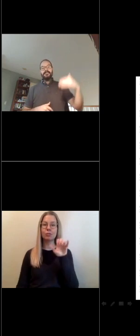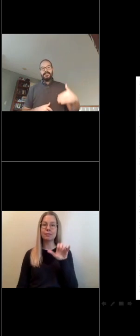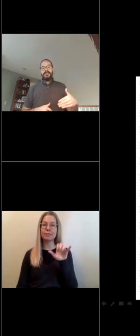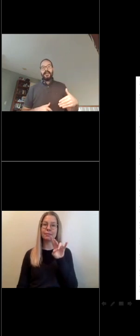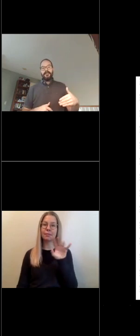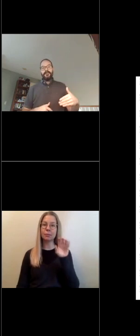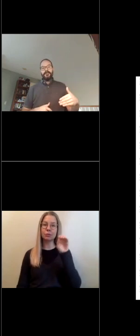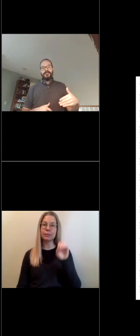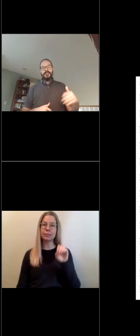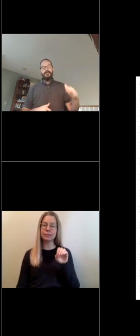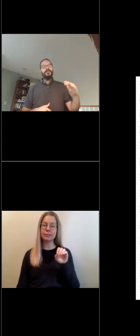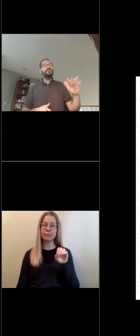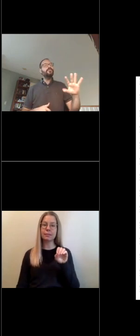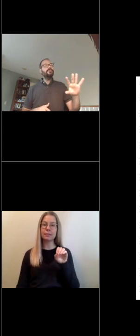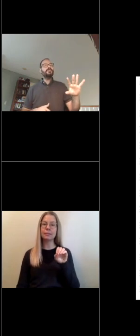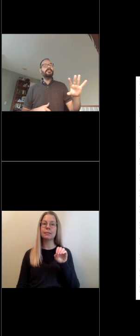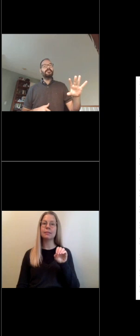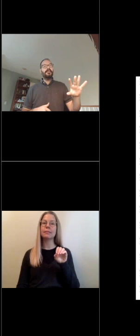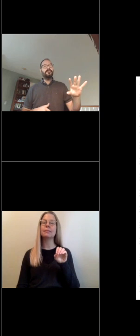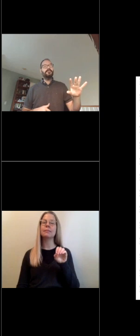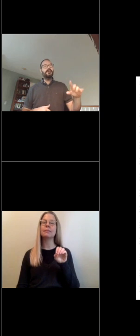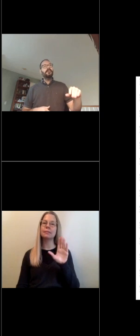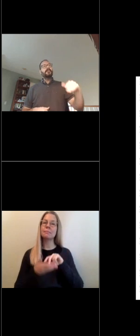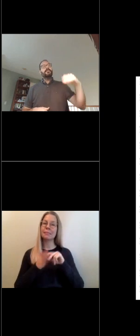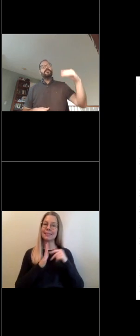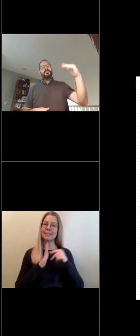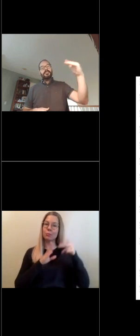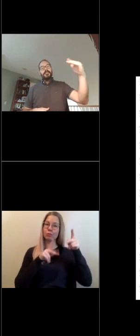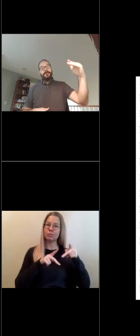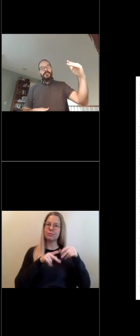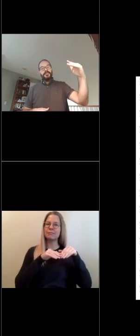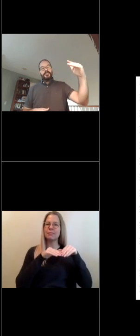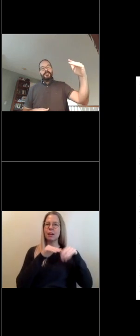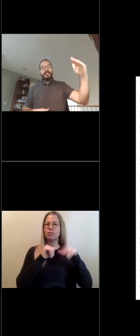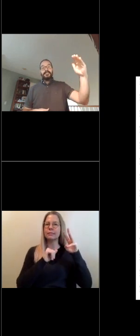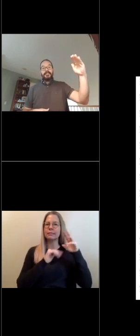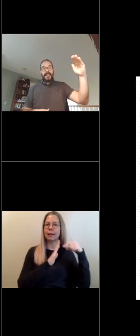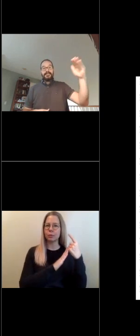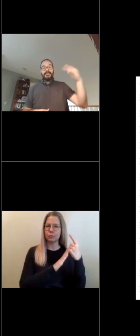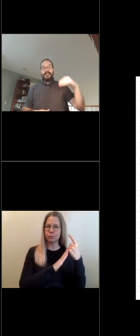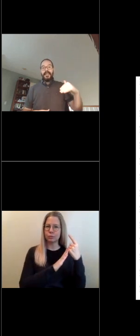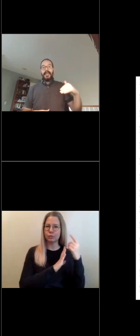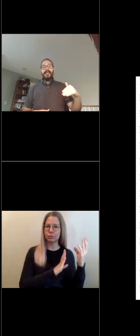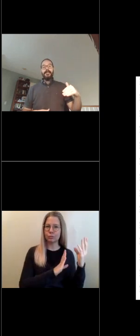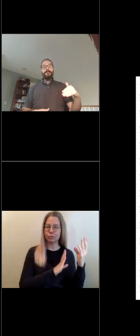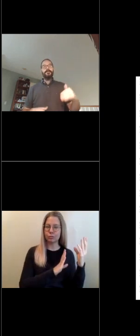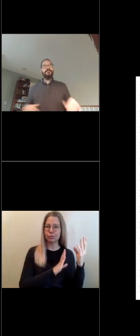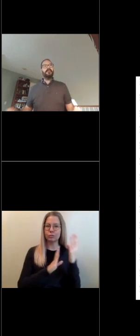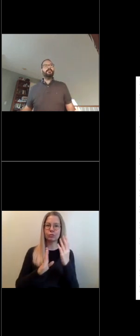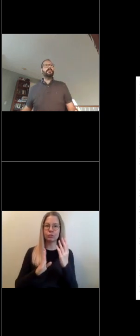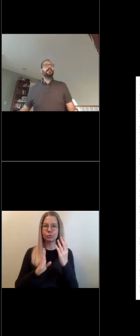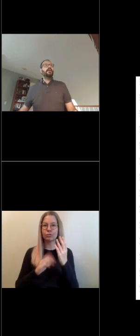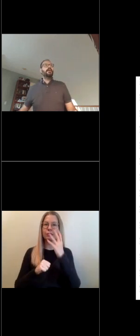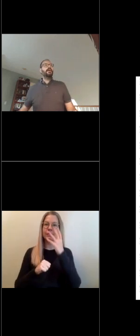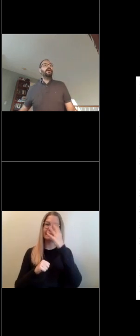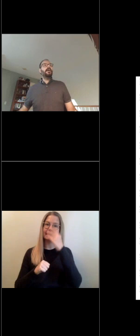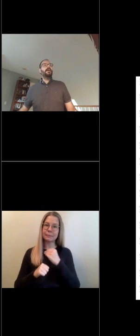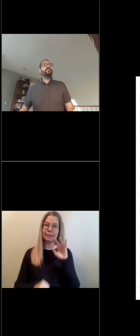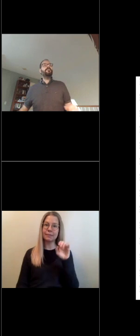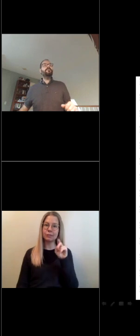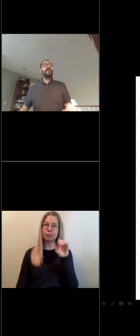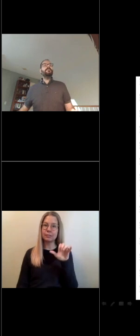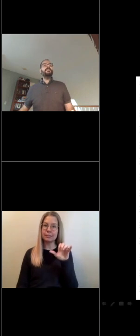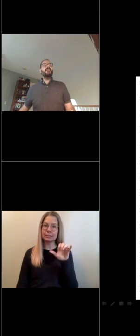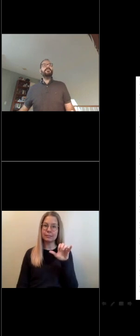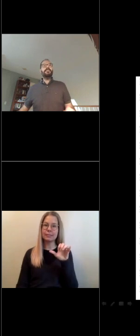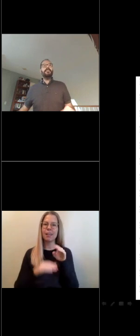than 6.5 hours sleep, just over 6 hours. Their sleep efficiency is less than 80%, and